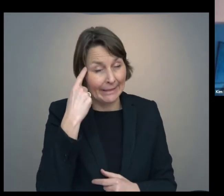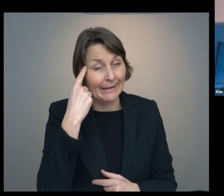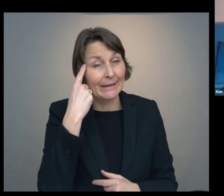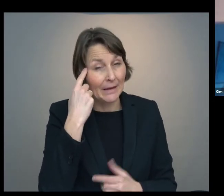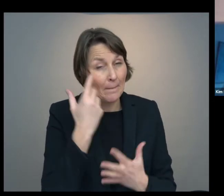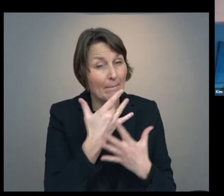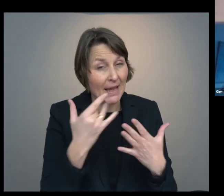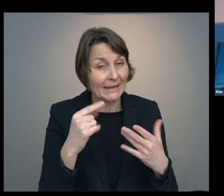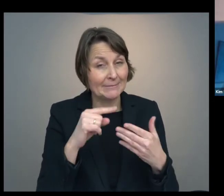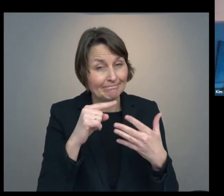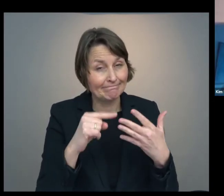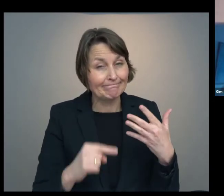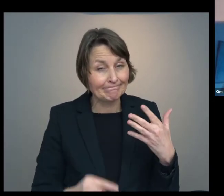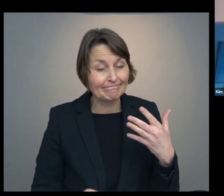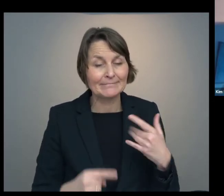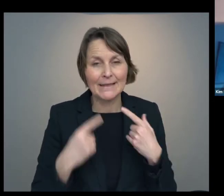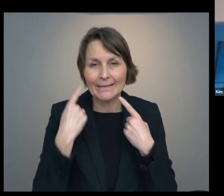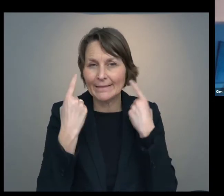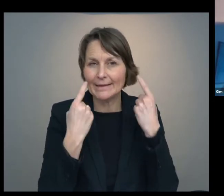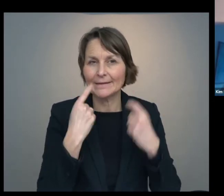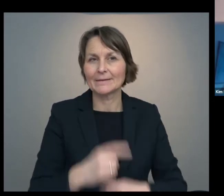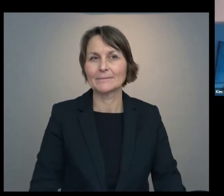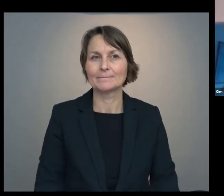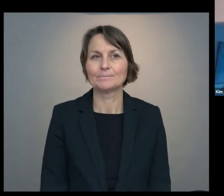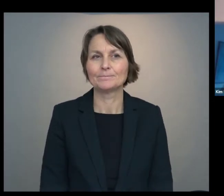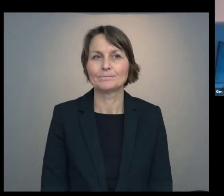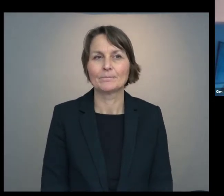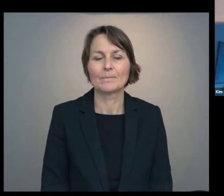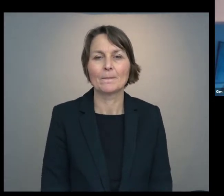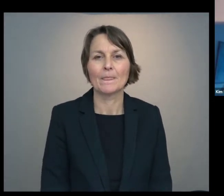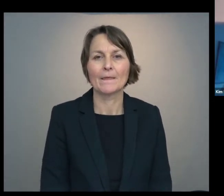to do. So there's a lot to unravel there, like you say.